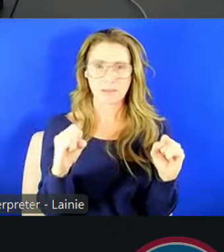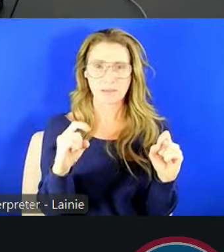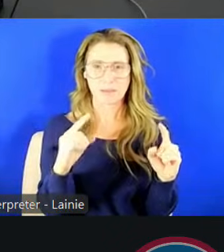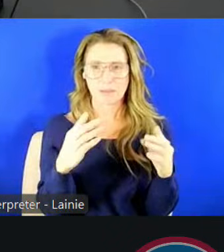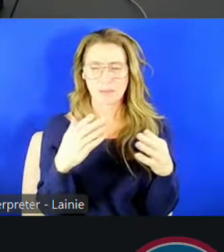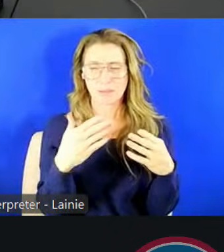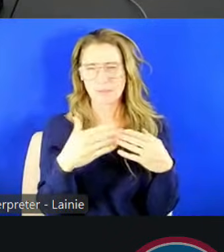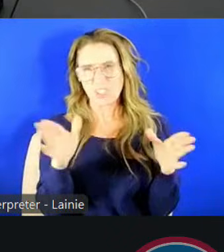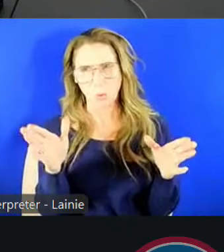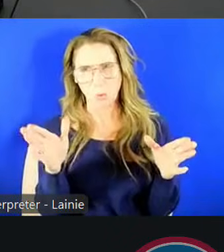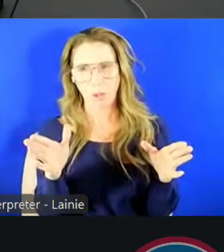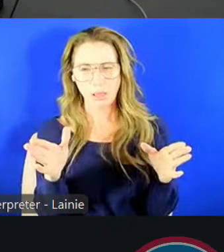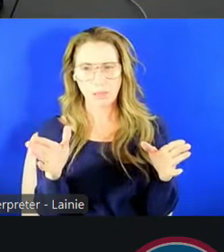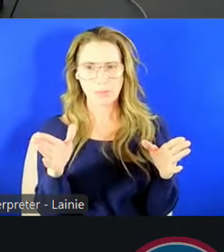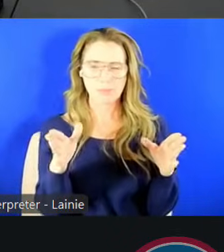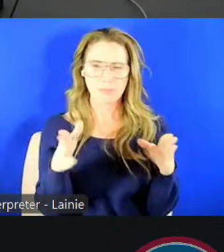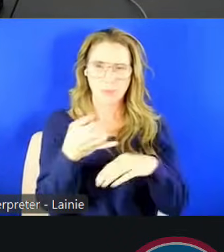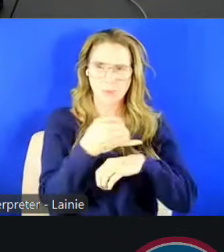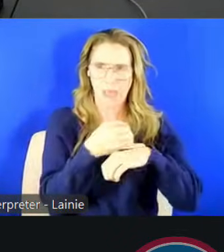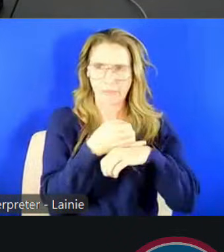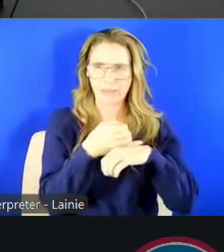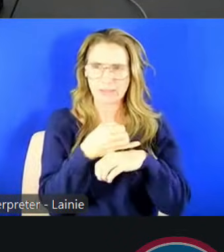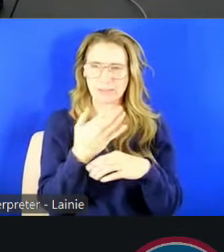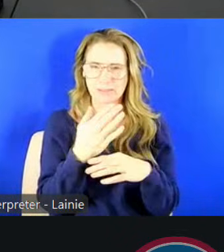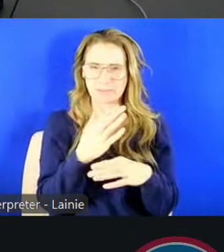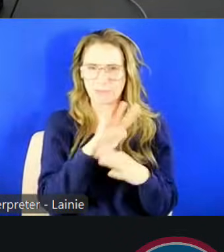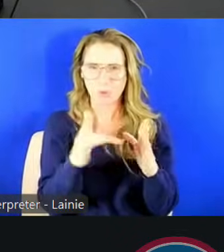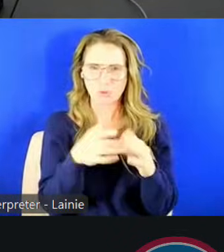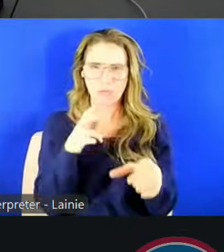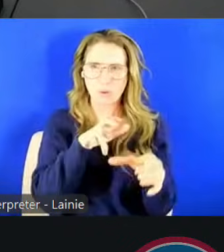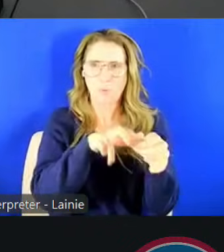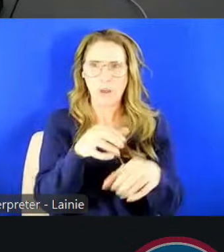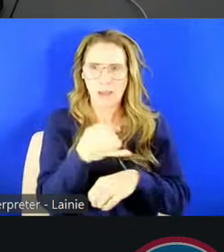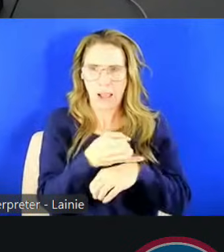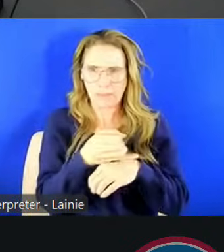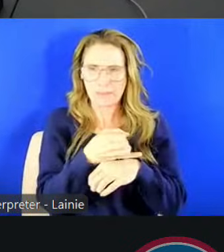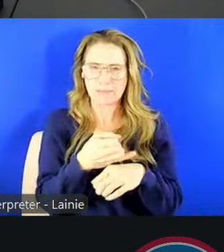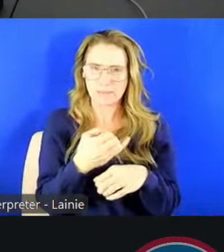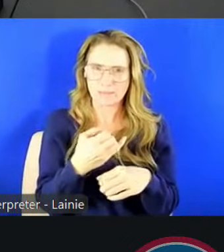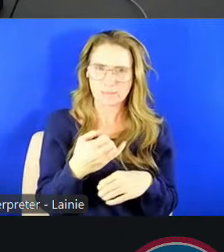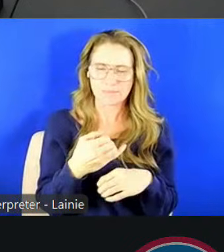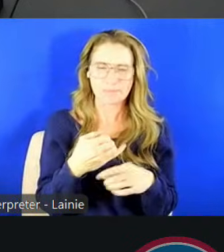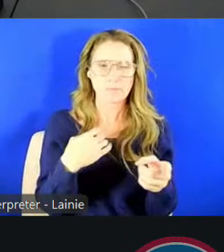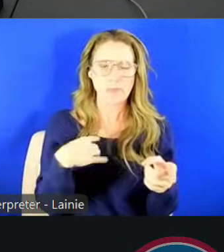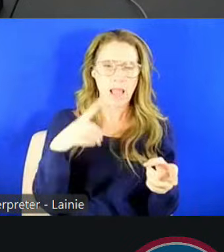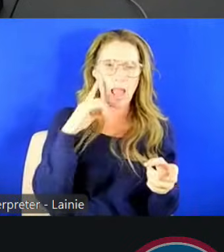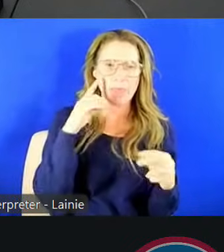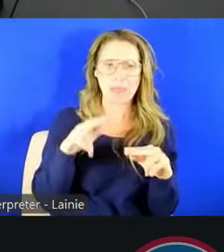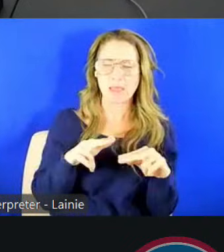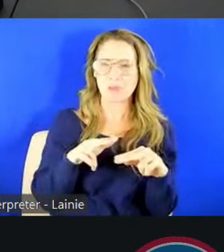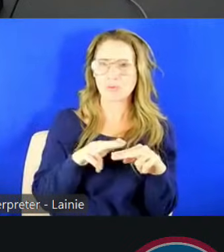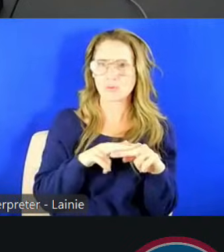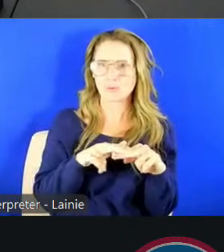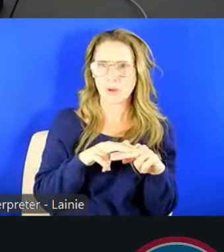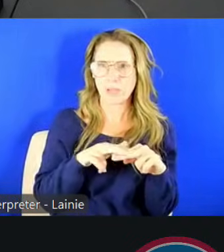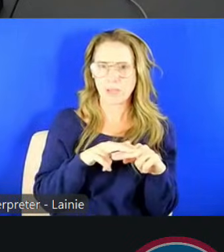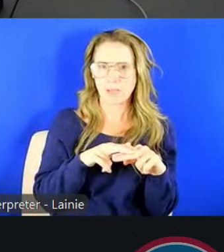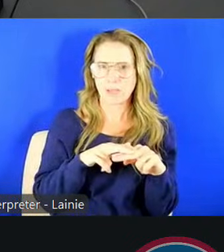boarding islands or whatever. So I think rail stations that have